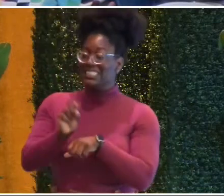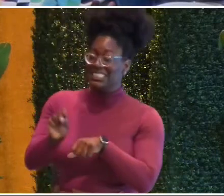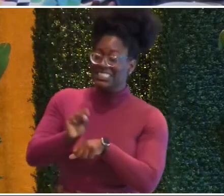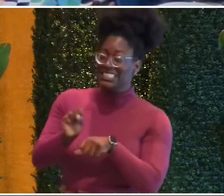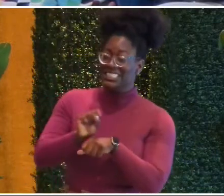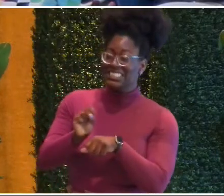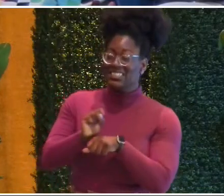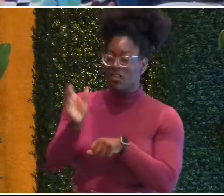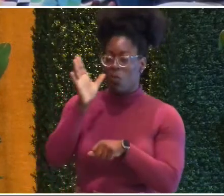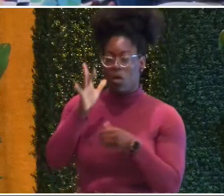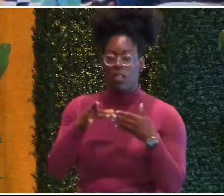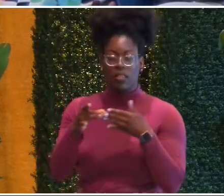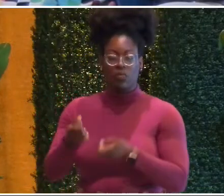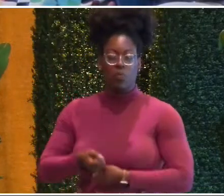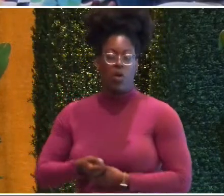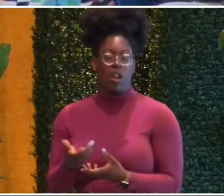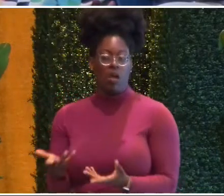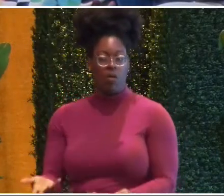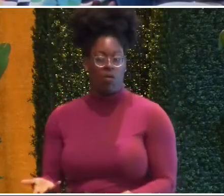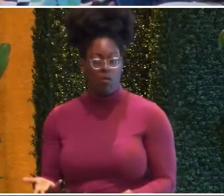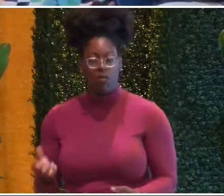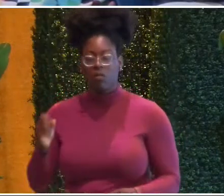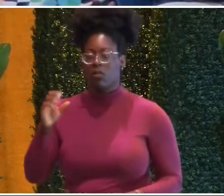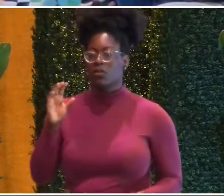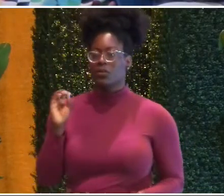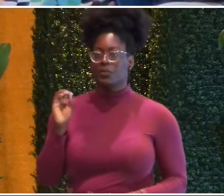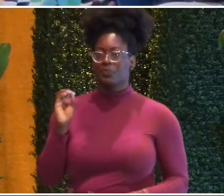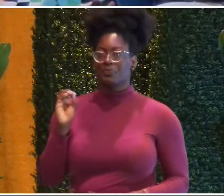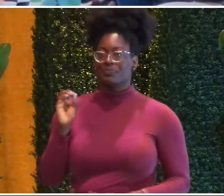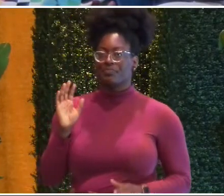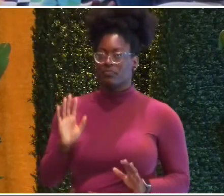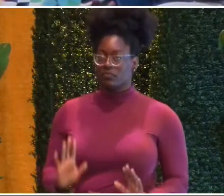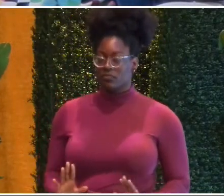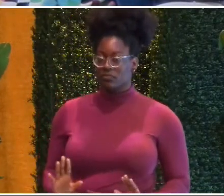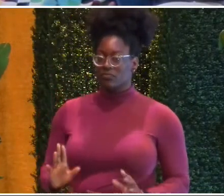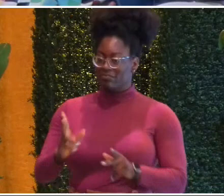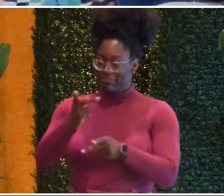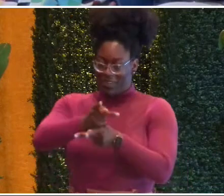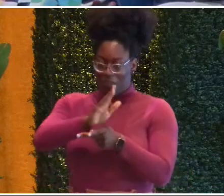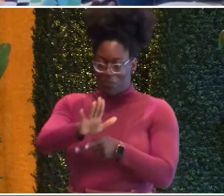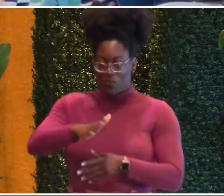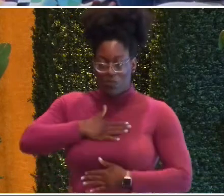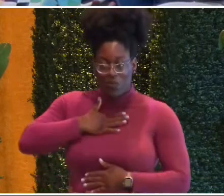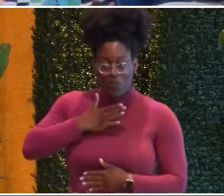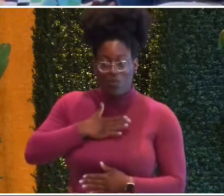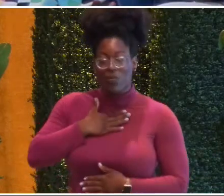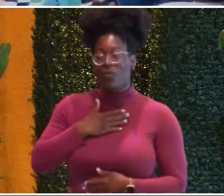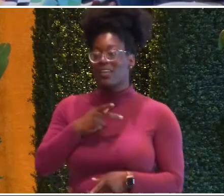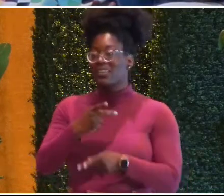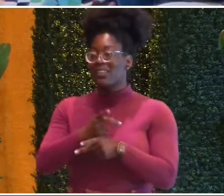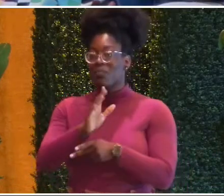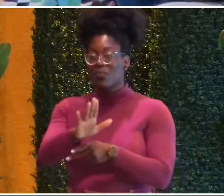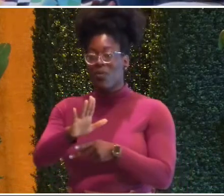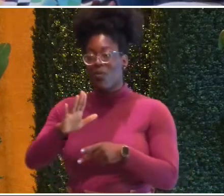for joy for one another, because without those, it'll just be a long slog for the rest of your life.